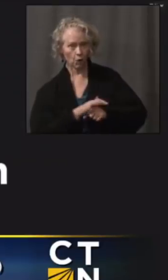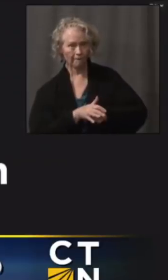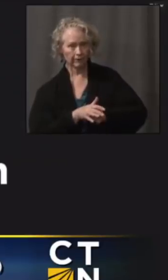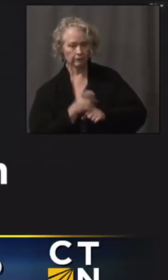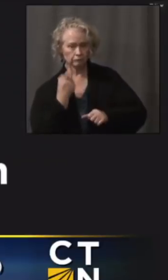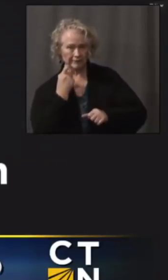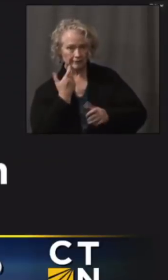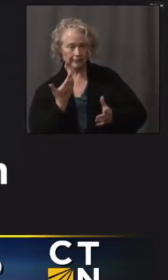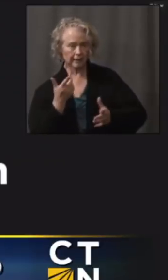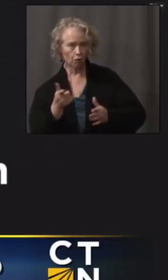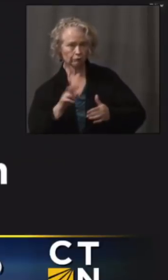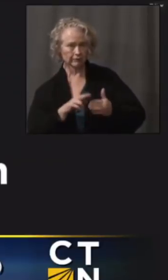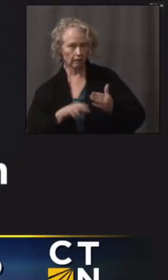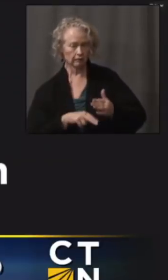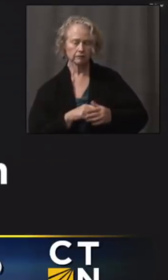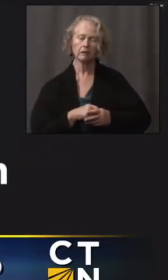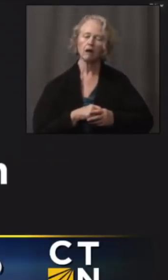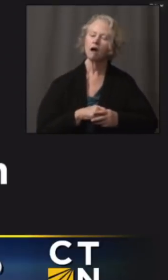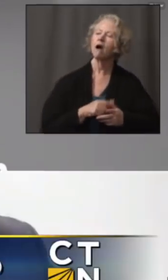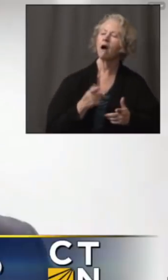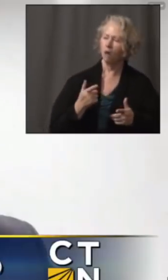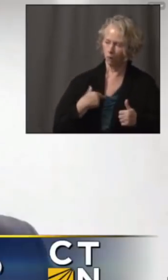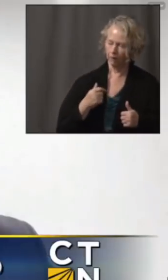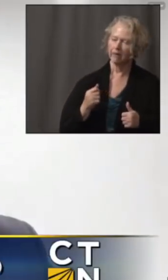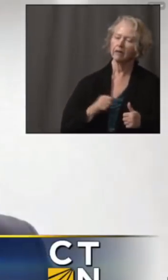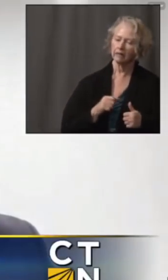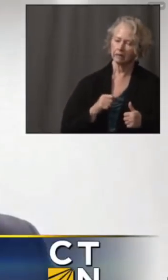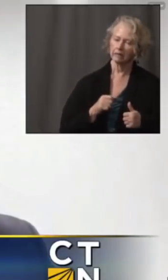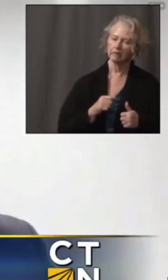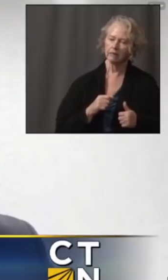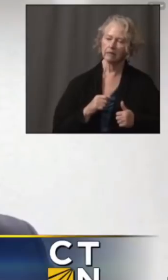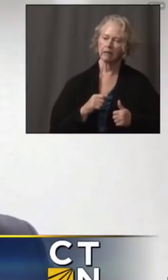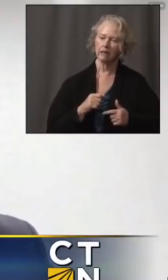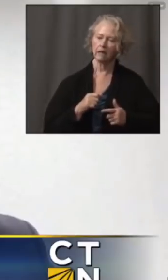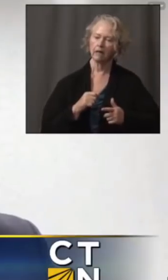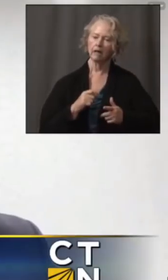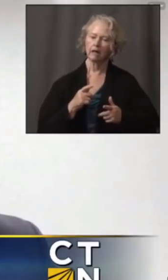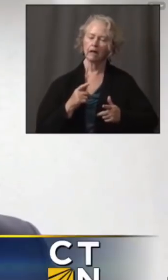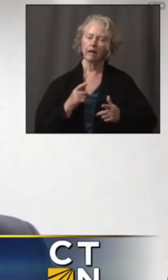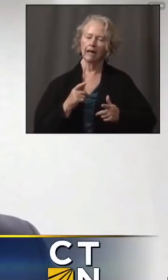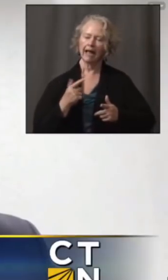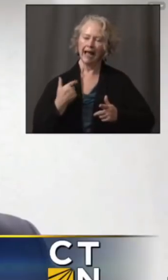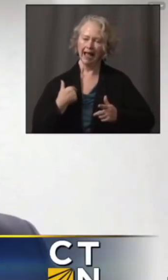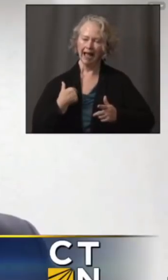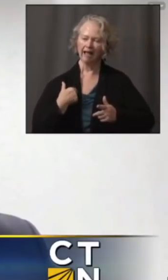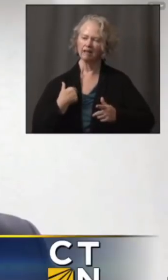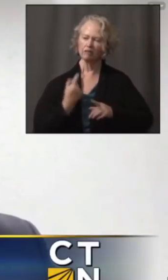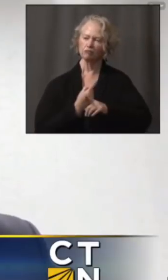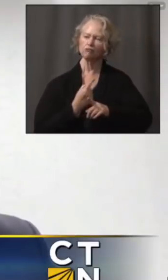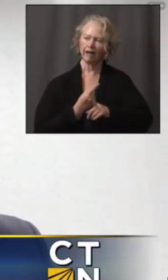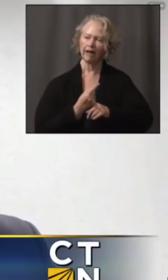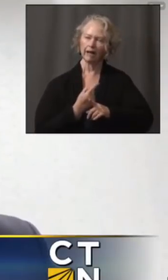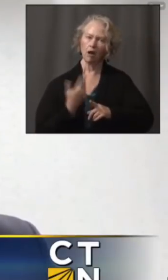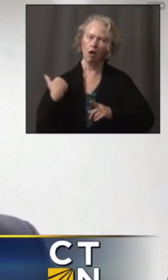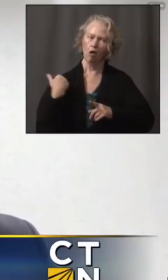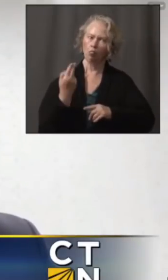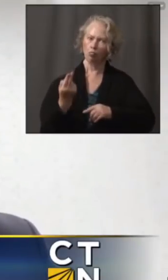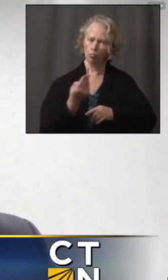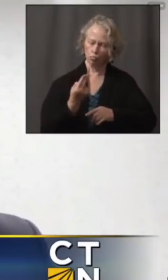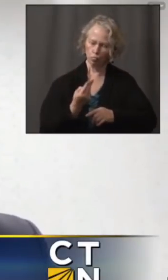you've gotten any results. I have had taken the usual test that we take on a